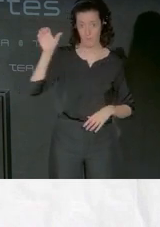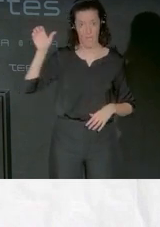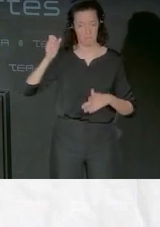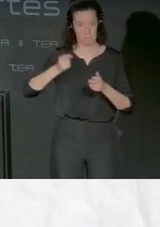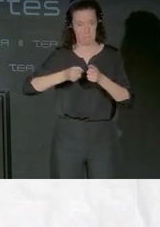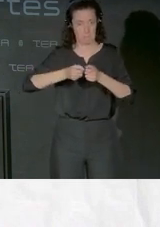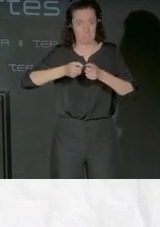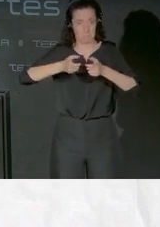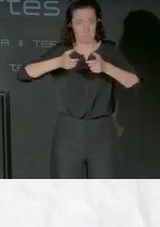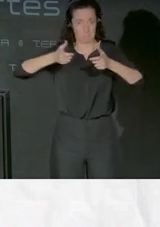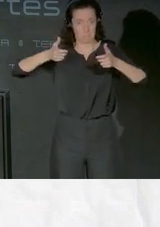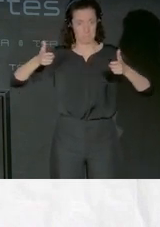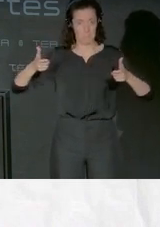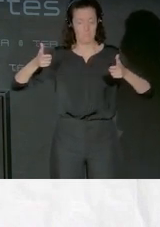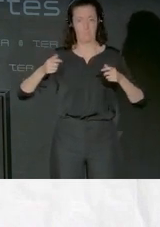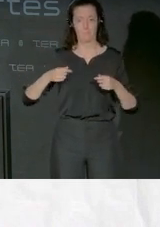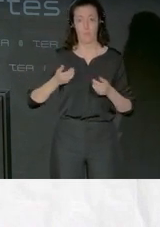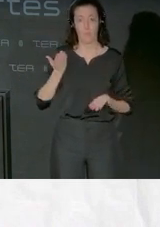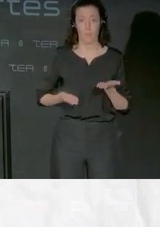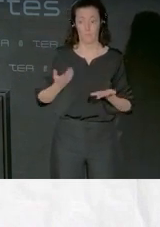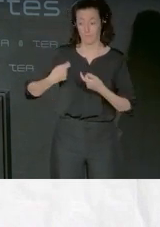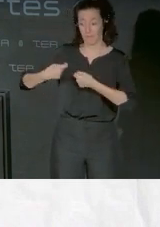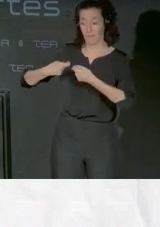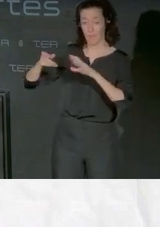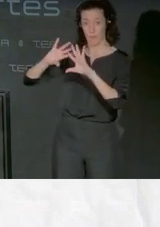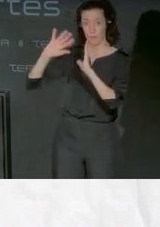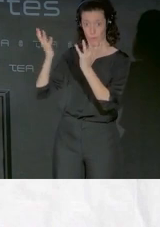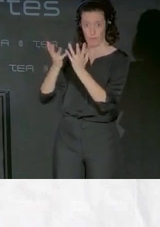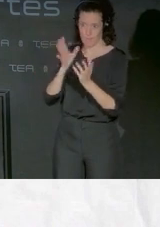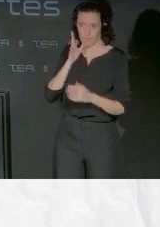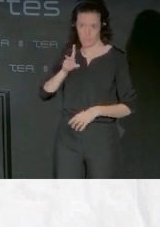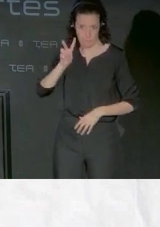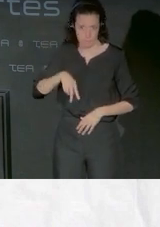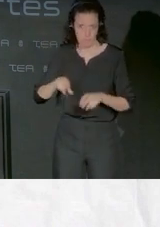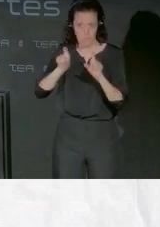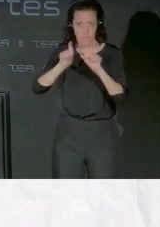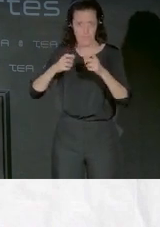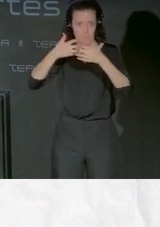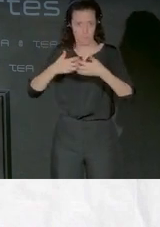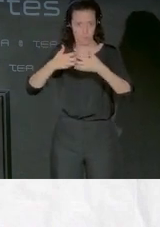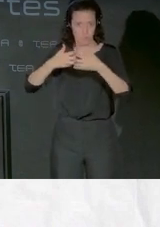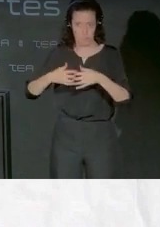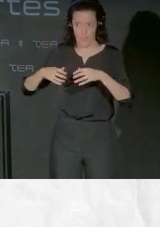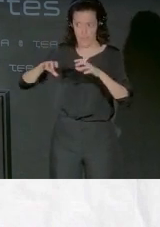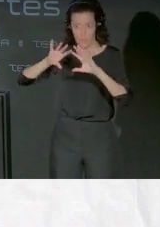much a global industry, is in fact forecast to drop slightly.